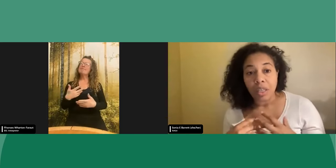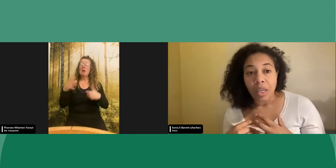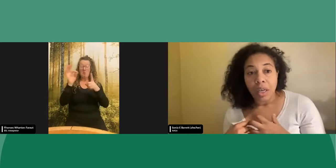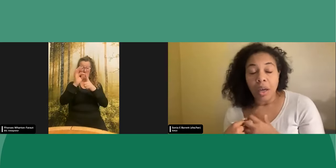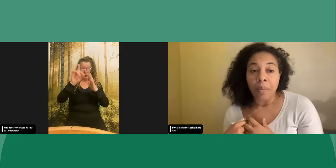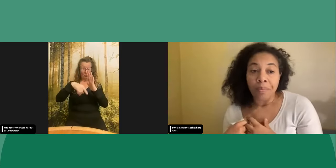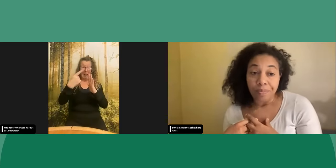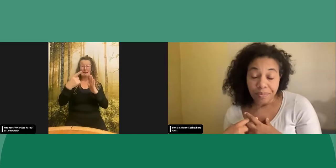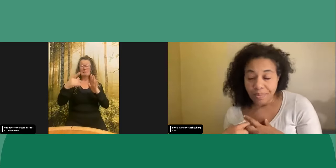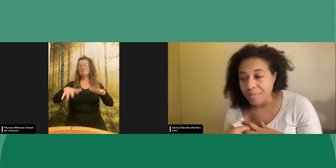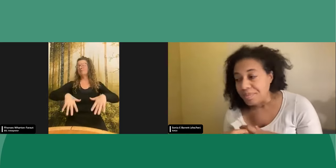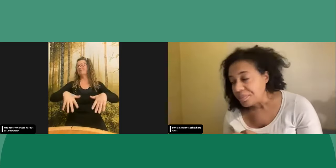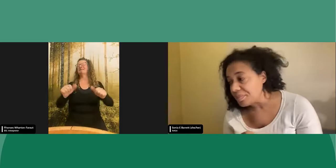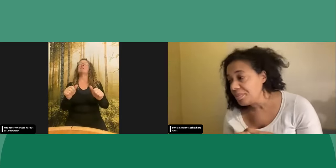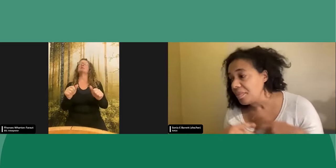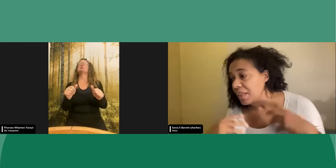started